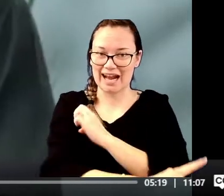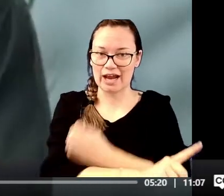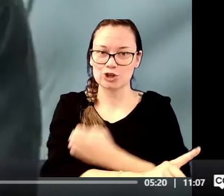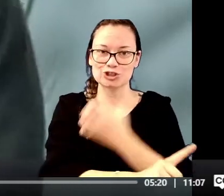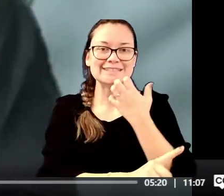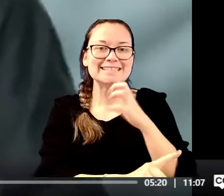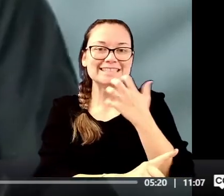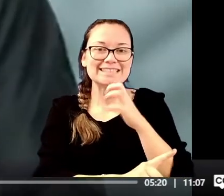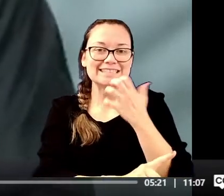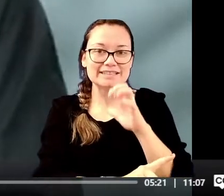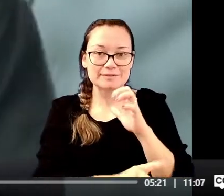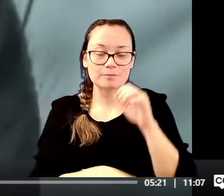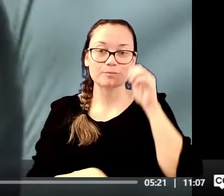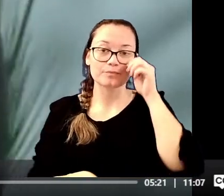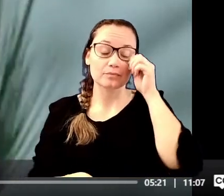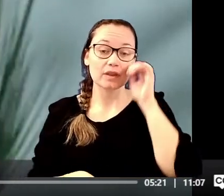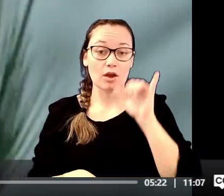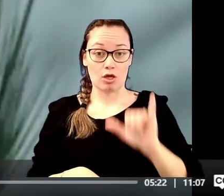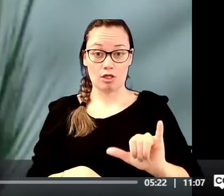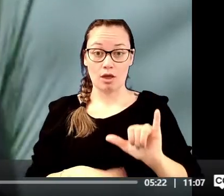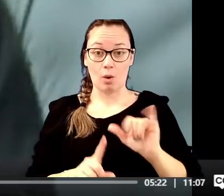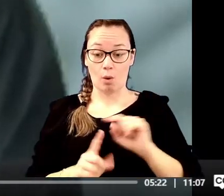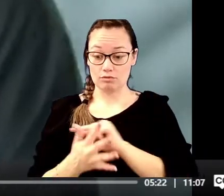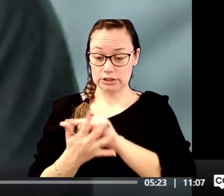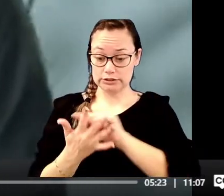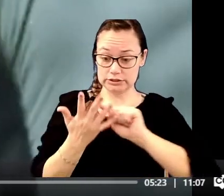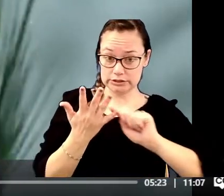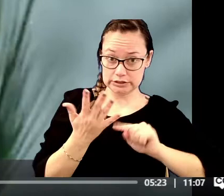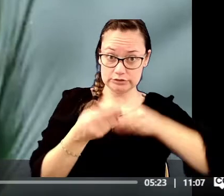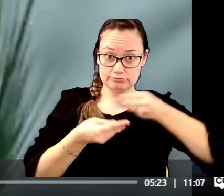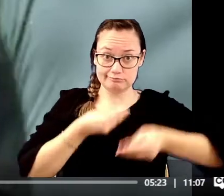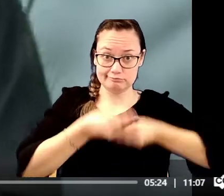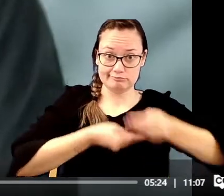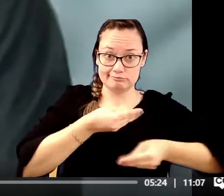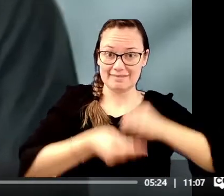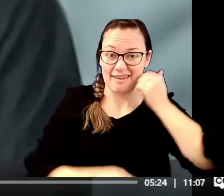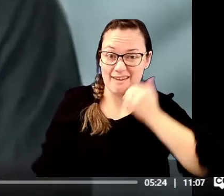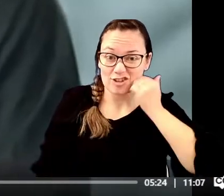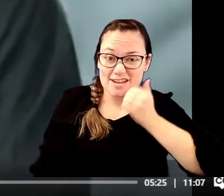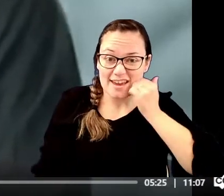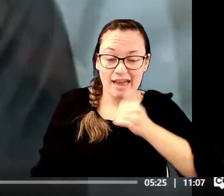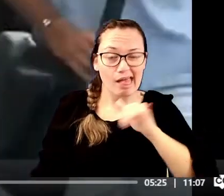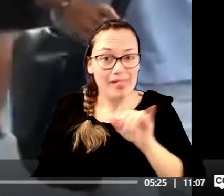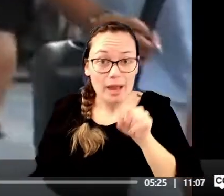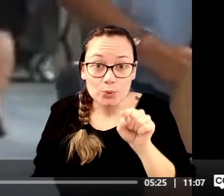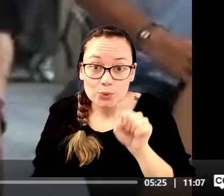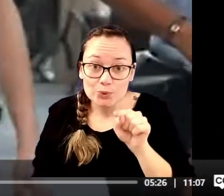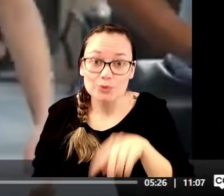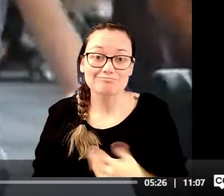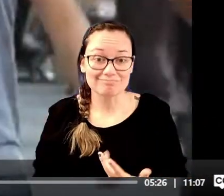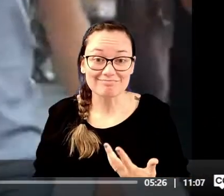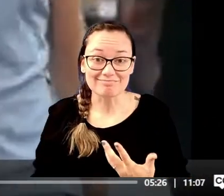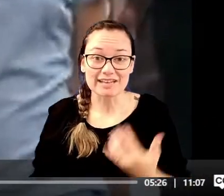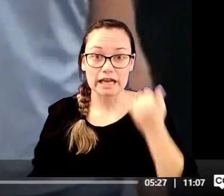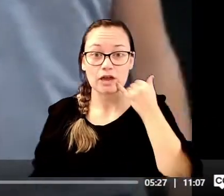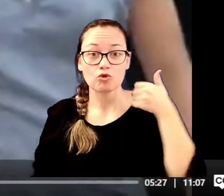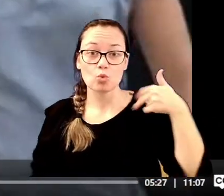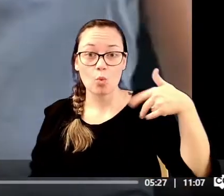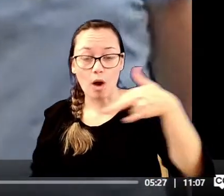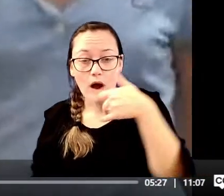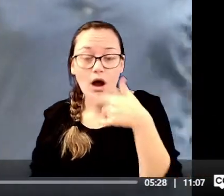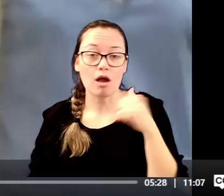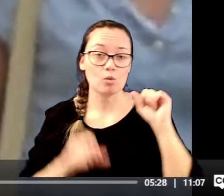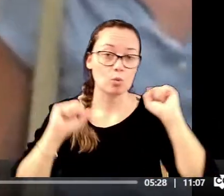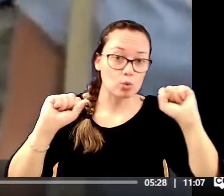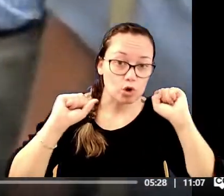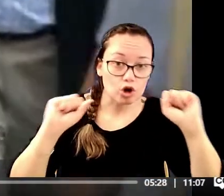these these organisms, as they're carrying out the day-to-day function, just like you, when you go about the things that you do,